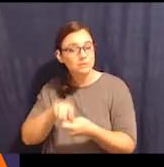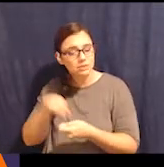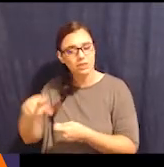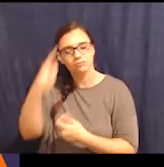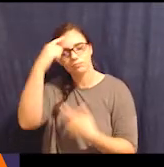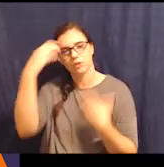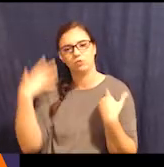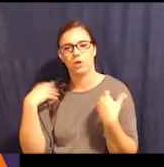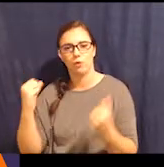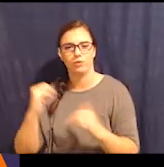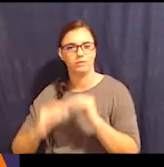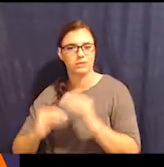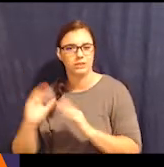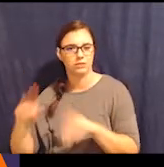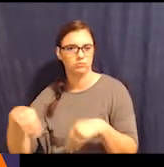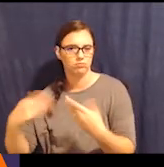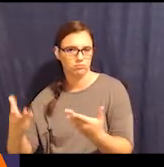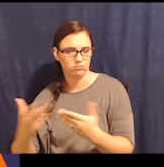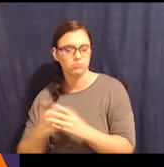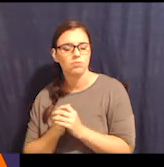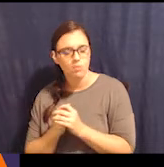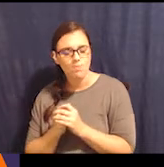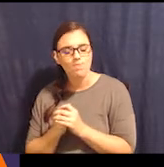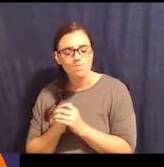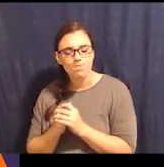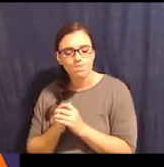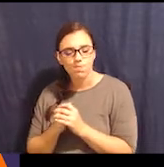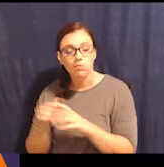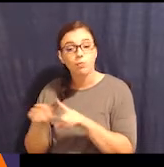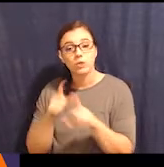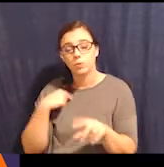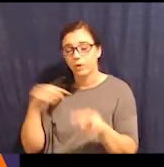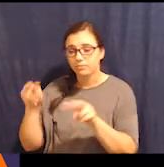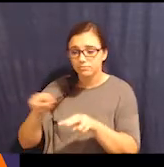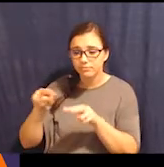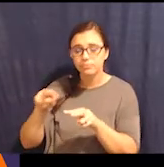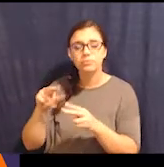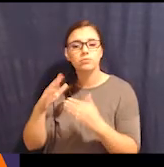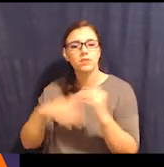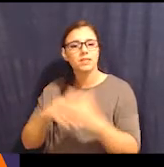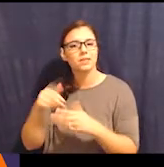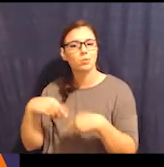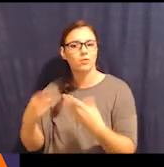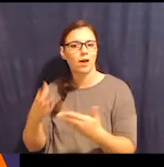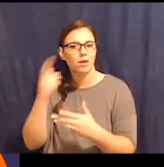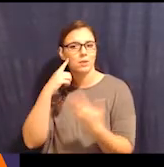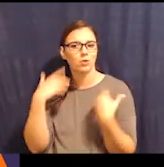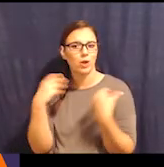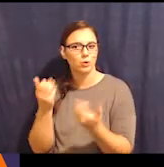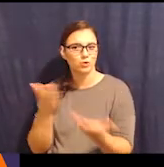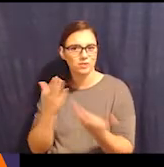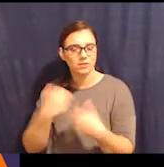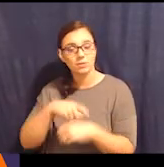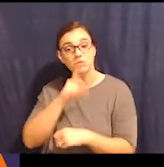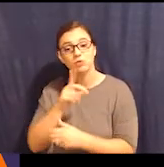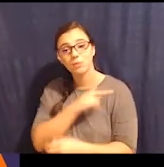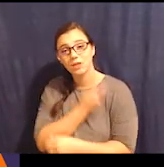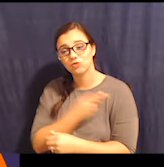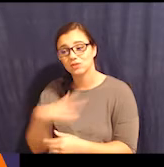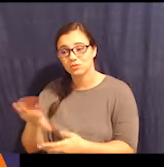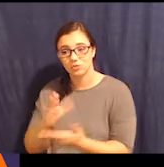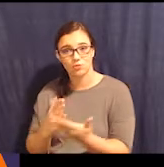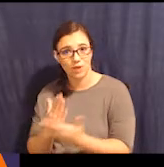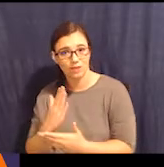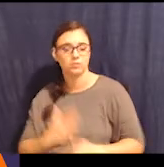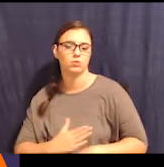monitor facilities that provide mental health services to ensure patients' rights are being protected. I have a Bachelor of Science degree